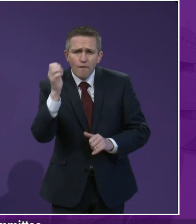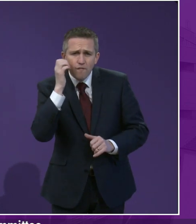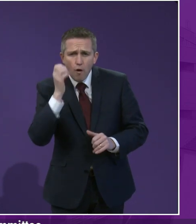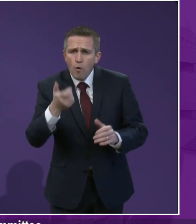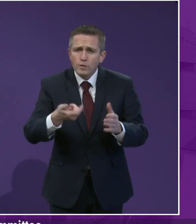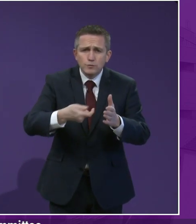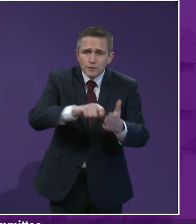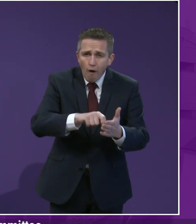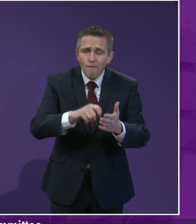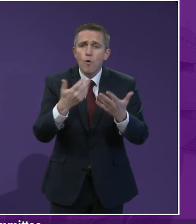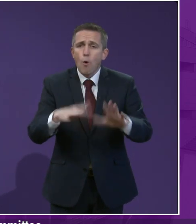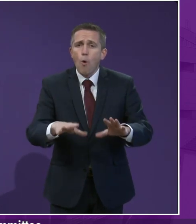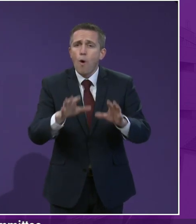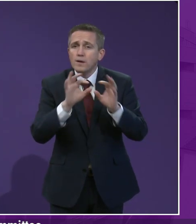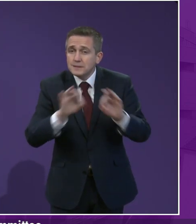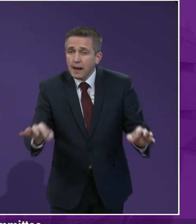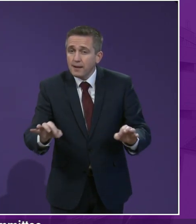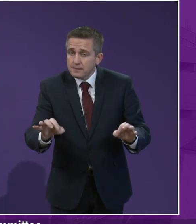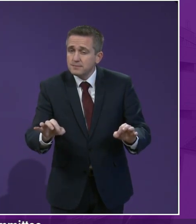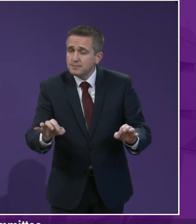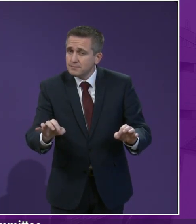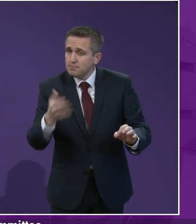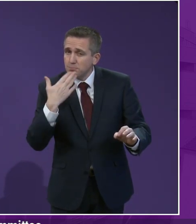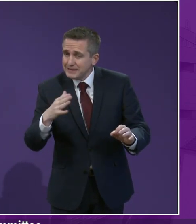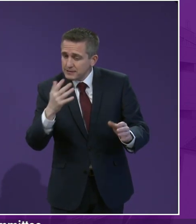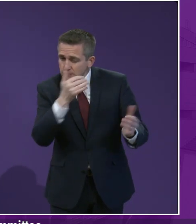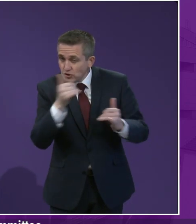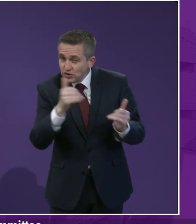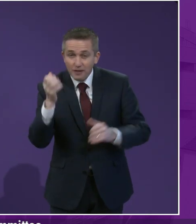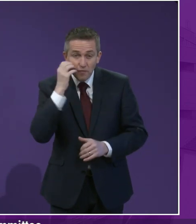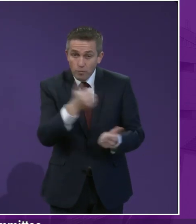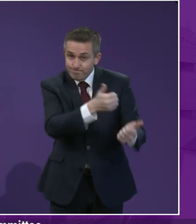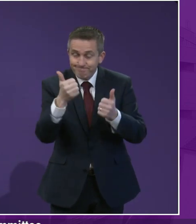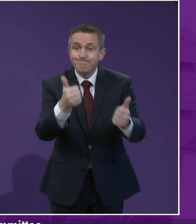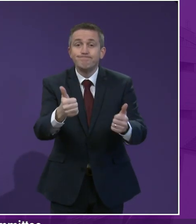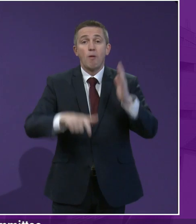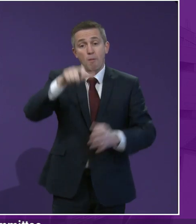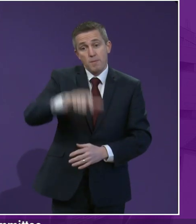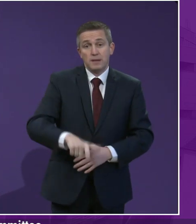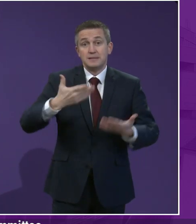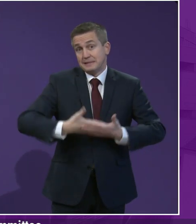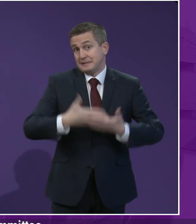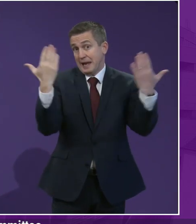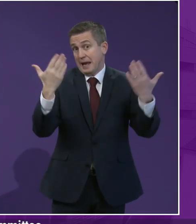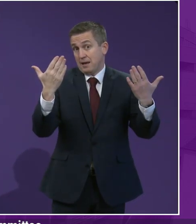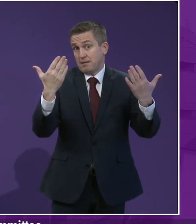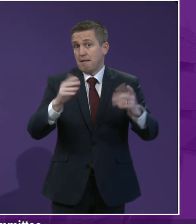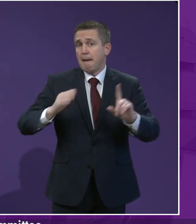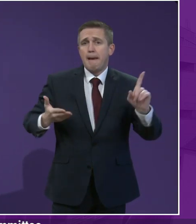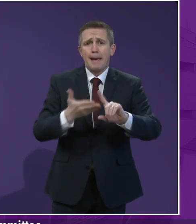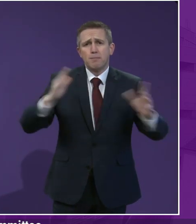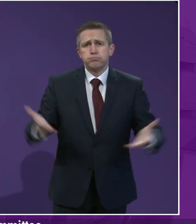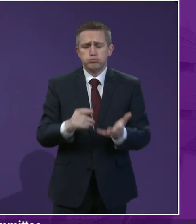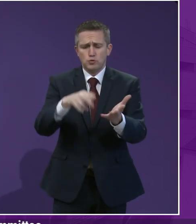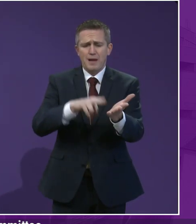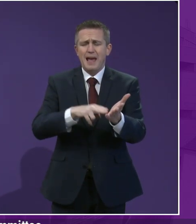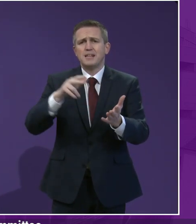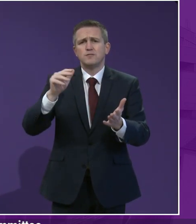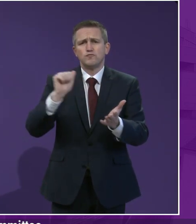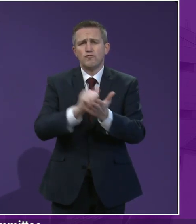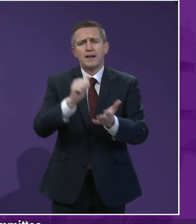mode or switched to silent, please. We're moving into agenda item one, which is our draft budget scrutiny for